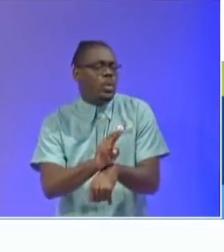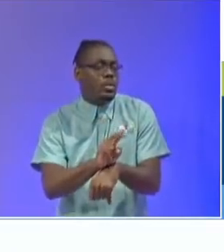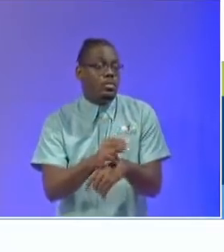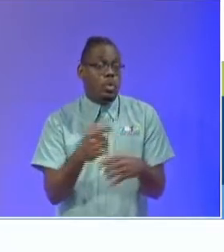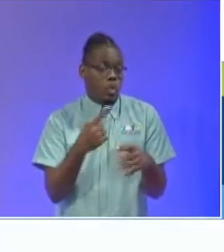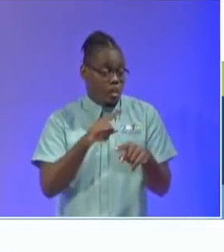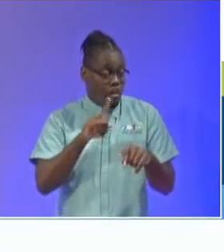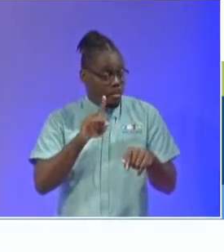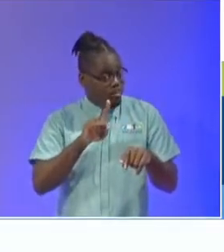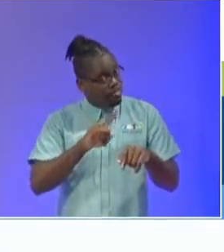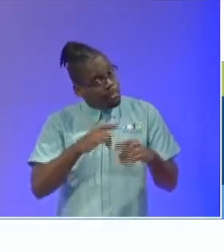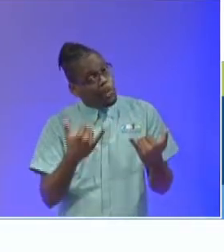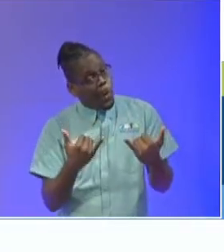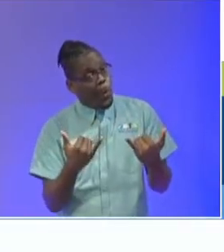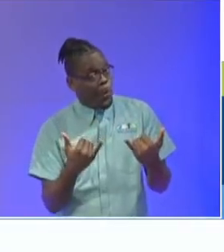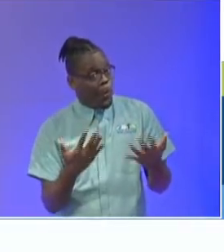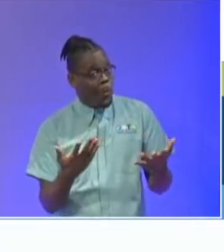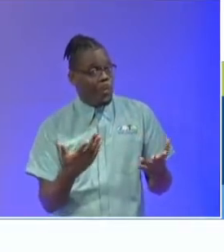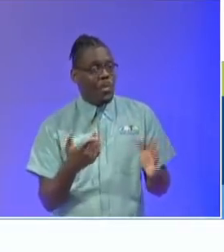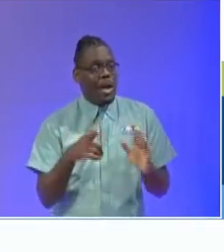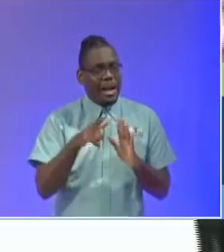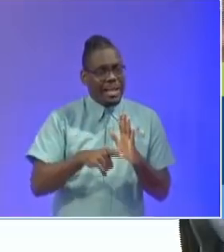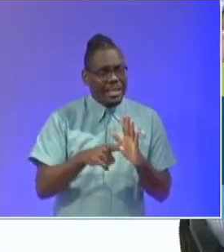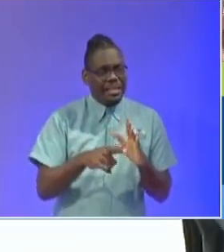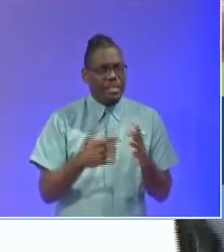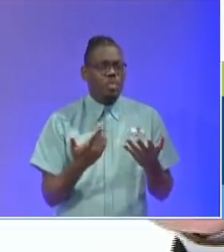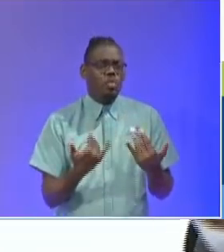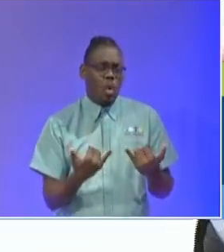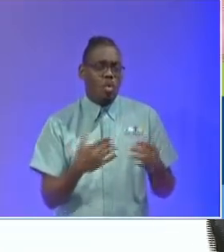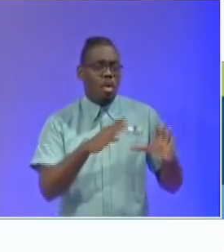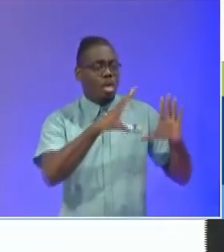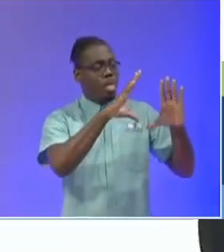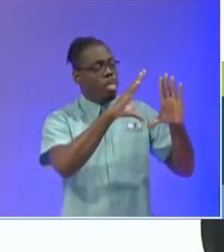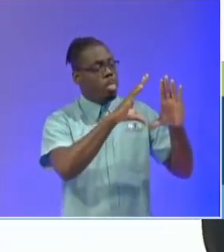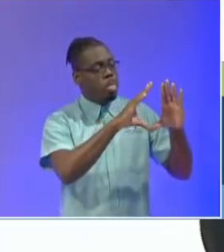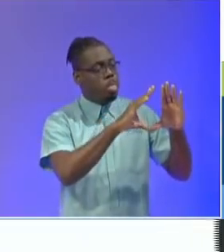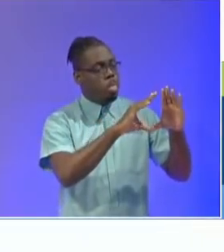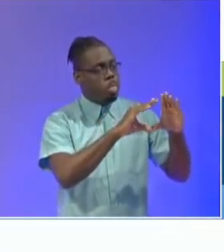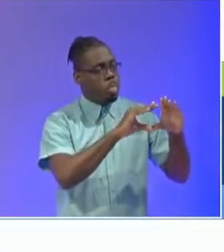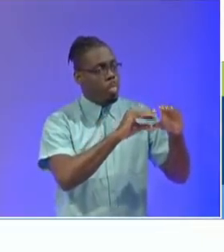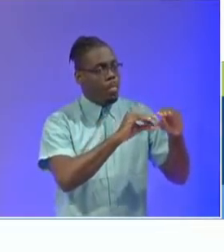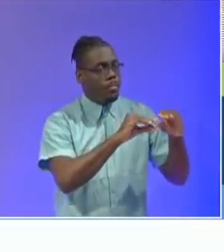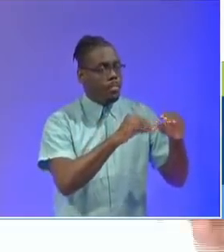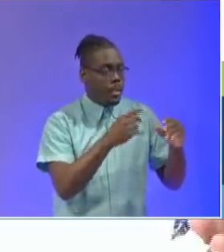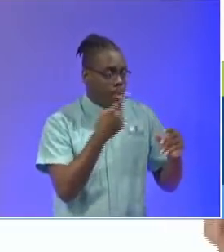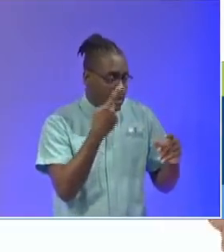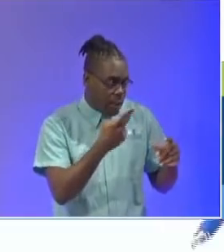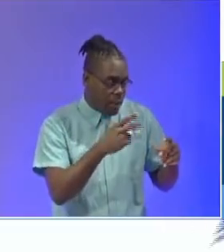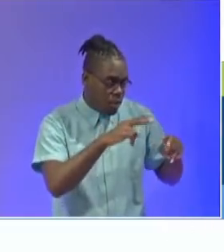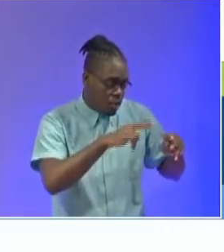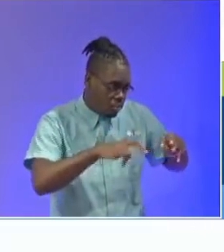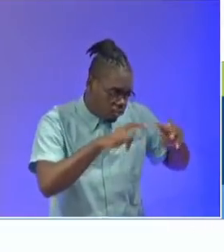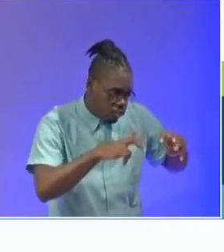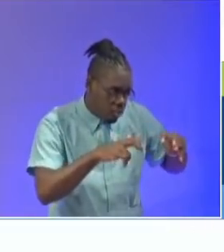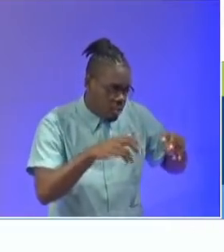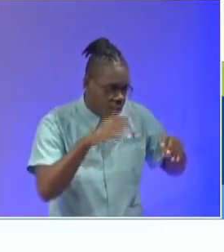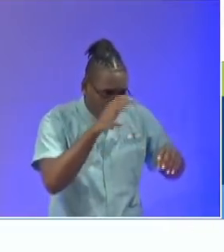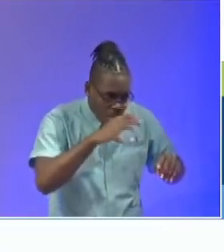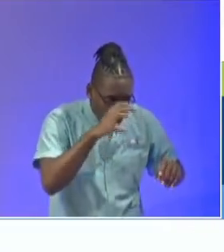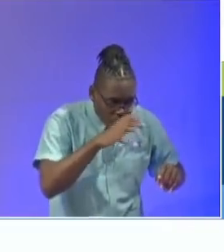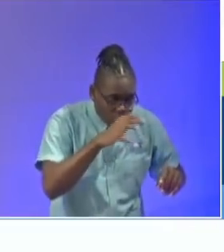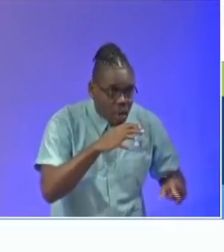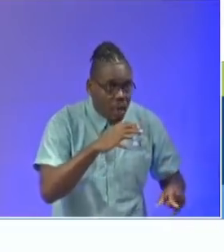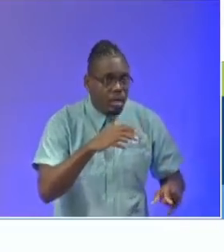at the Point Fortin area hospital, which is a sort of step-down facility where people just need oxygen therapy for 3 or 4